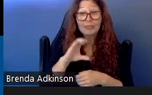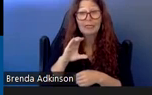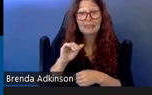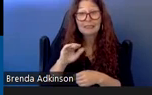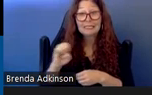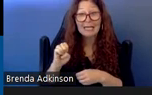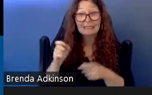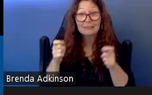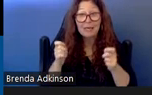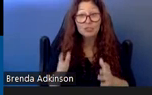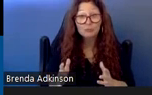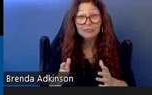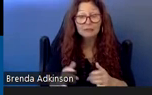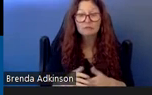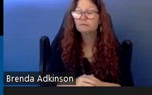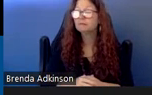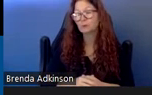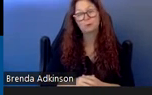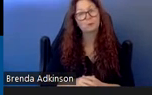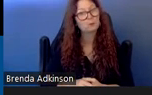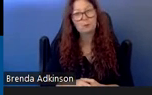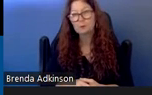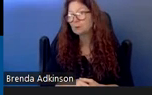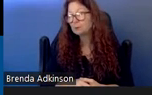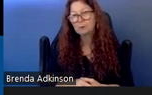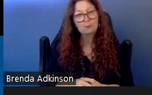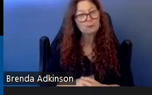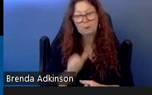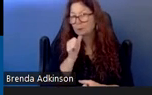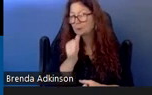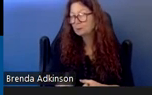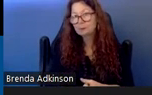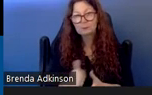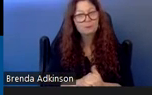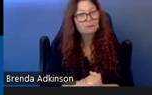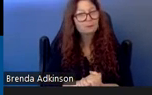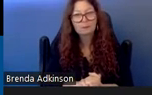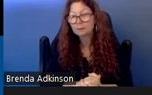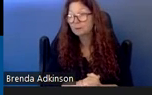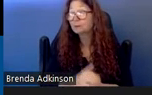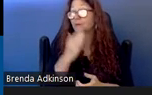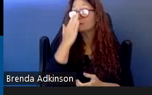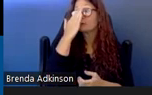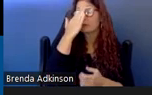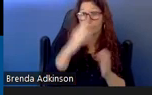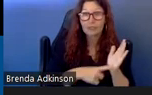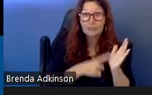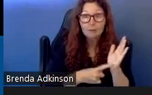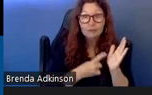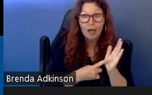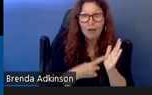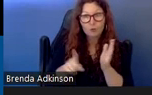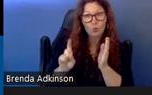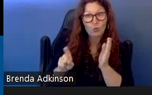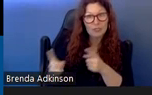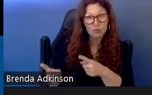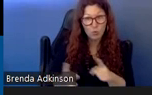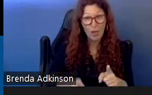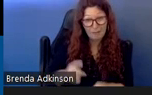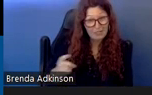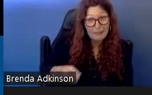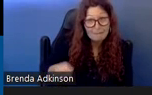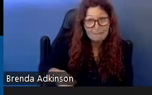It does not. Oftentimes, what needs to happen right up front, TSA is